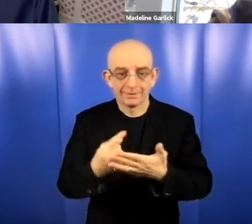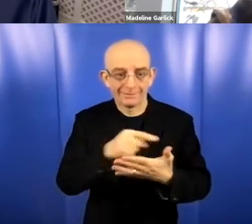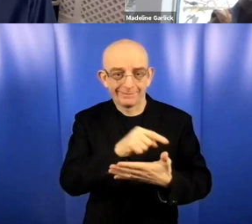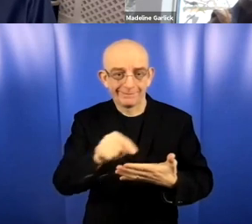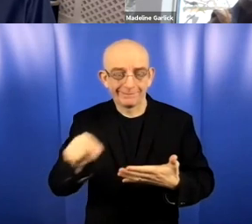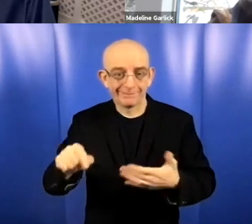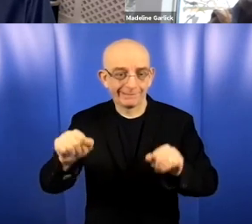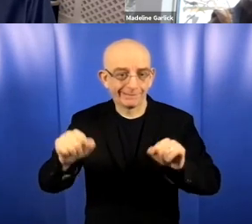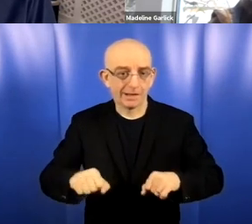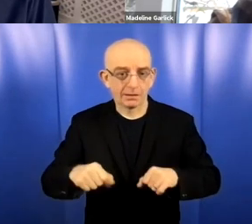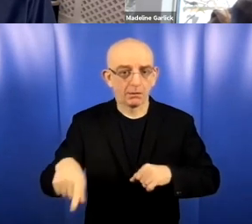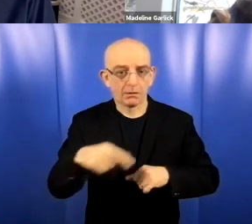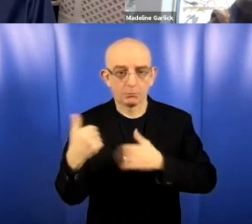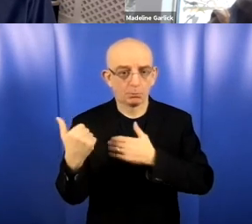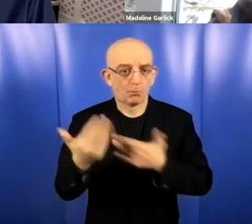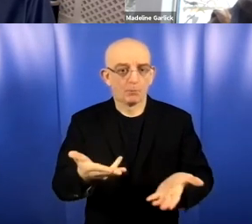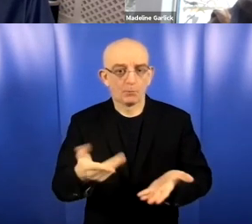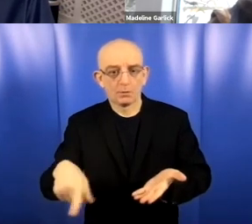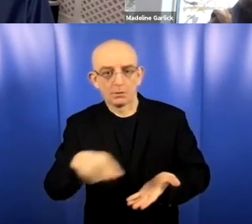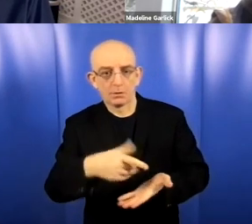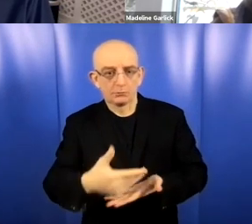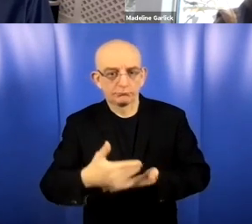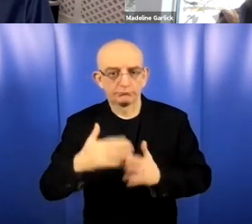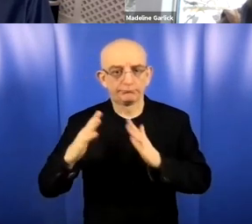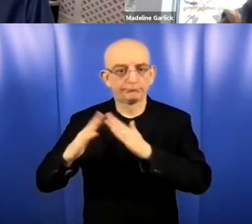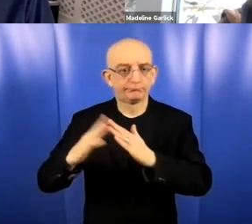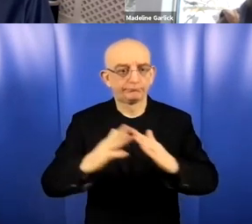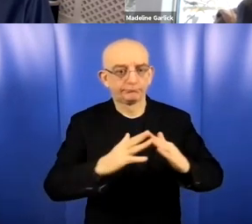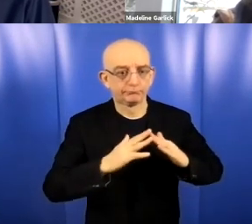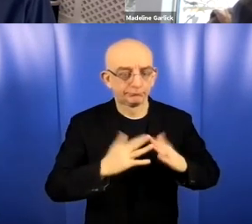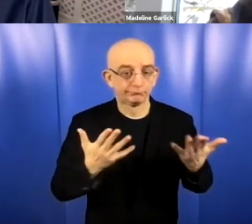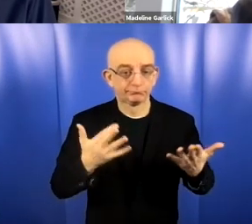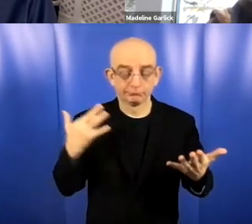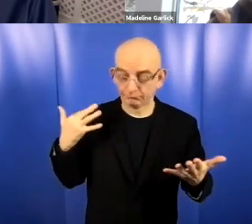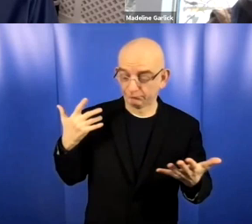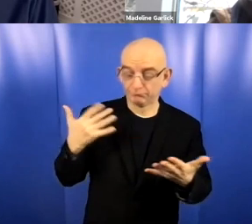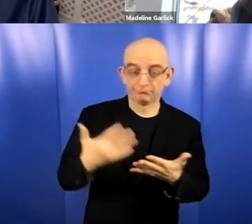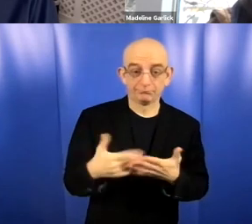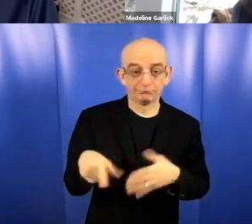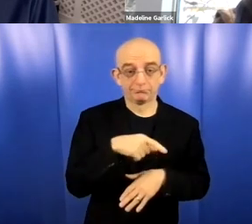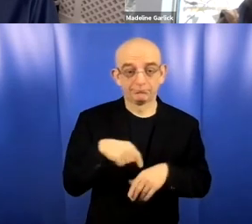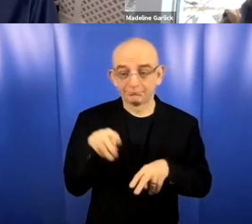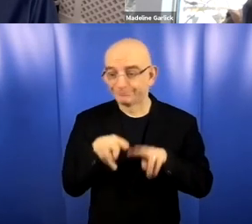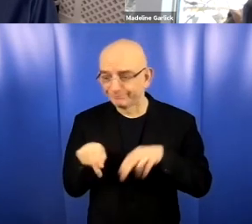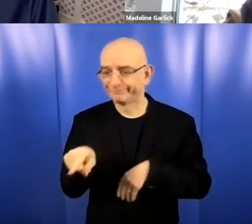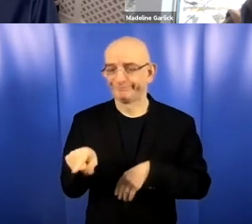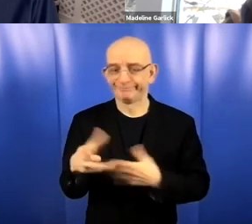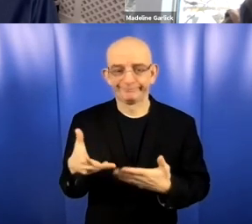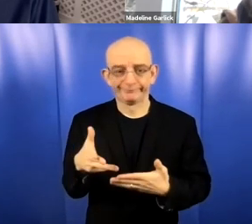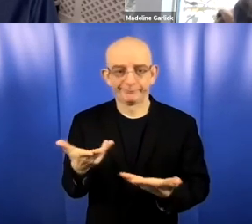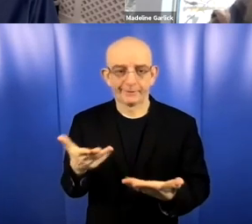exponentially, both in scale and duration over the last decades. Our statistics report now that